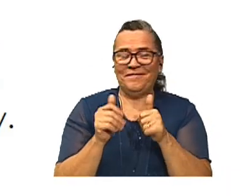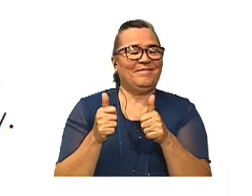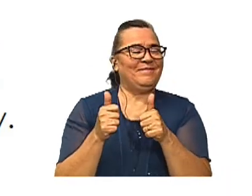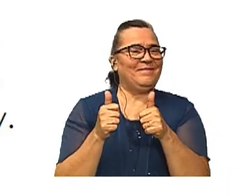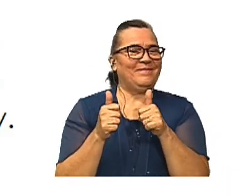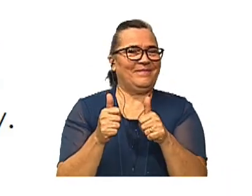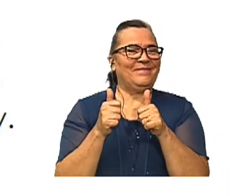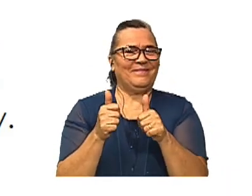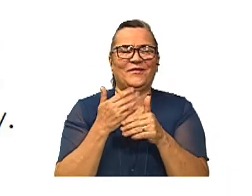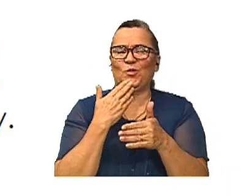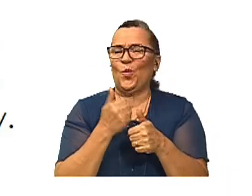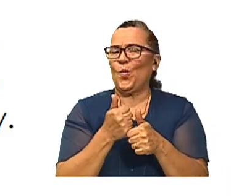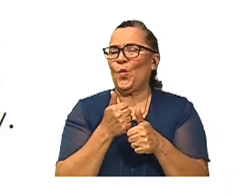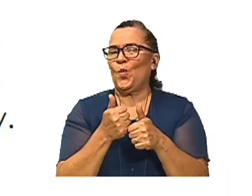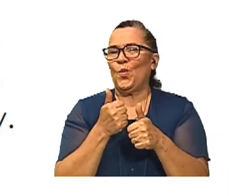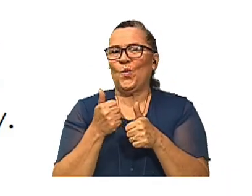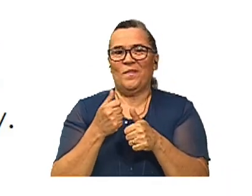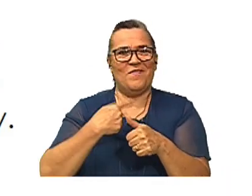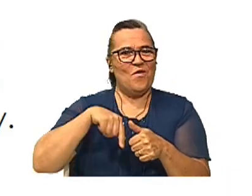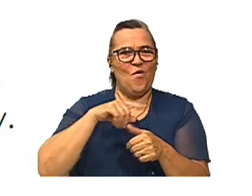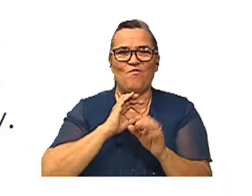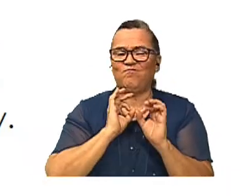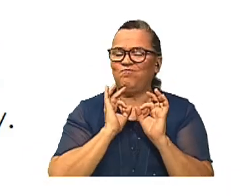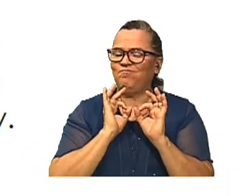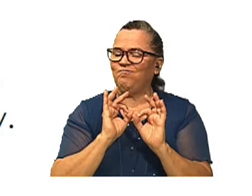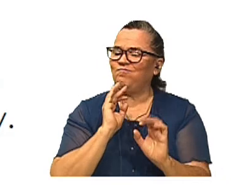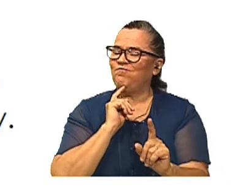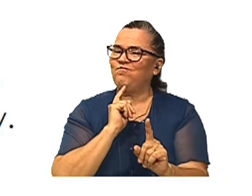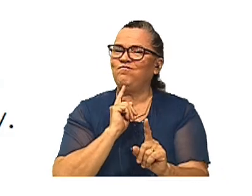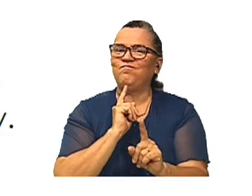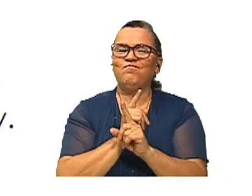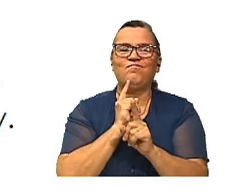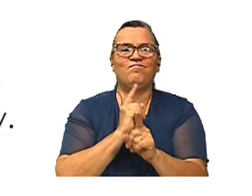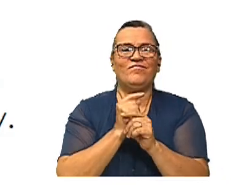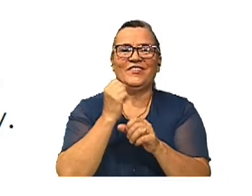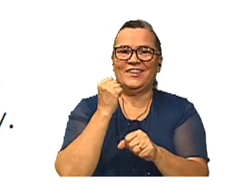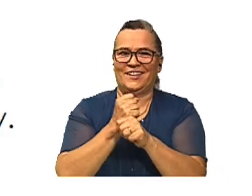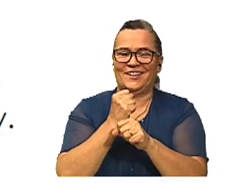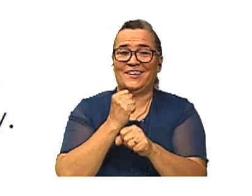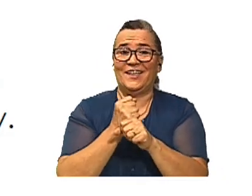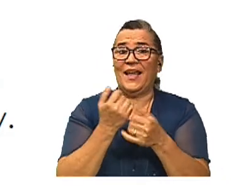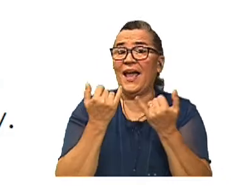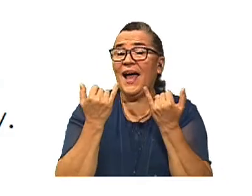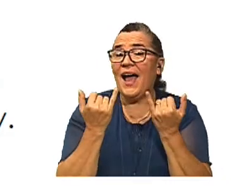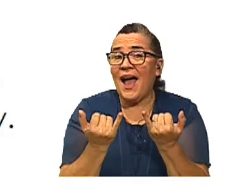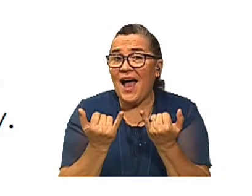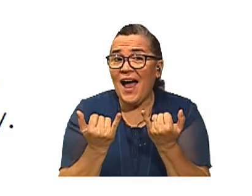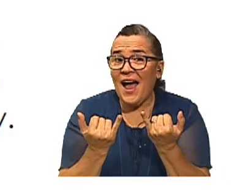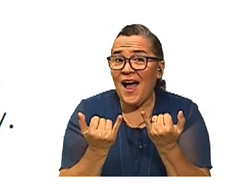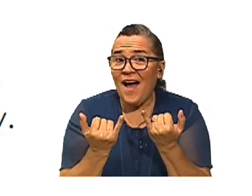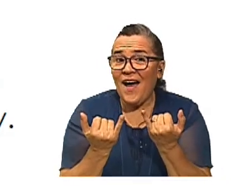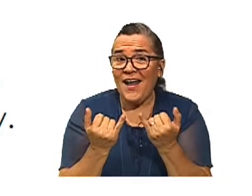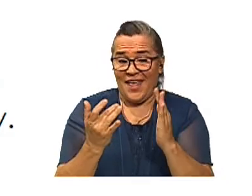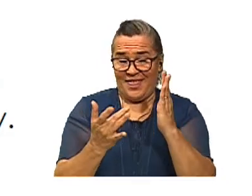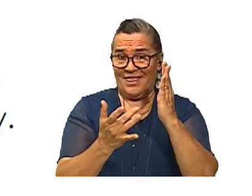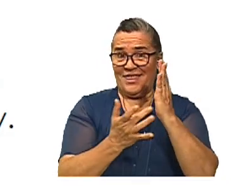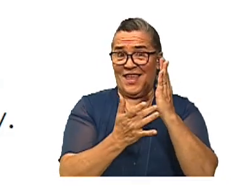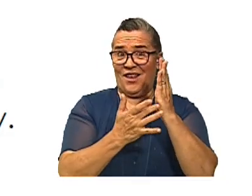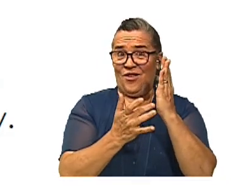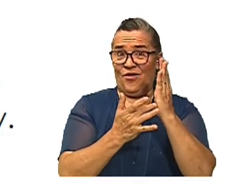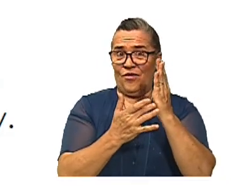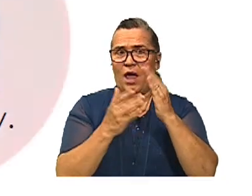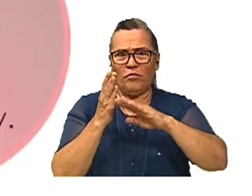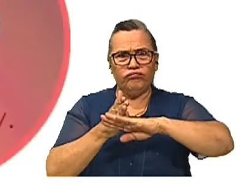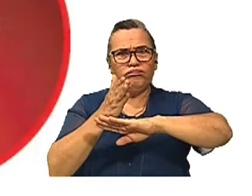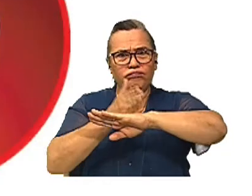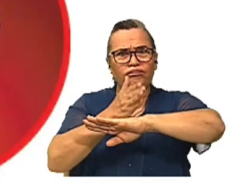Okay, very good, guys. You are doing a very good job. Now, I know that technology has many